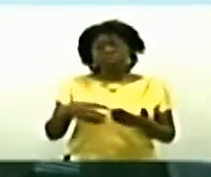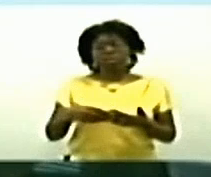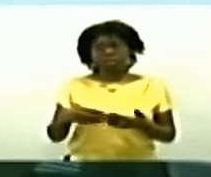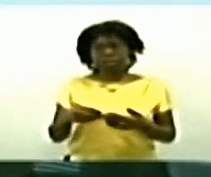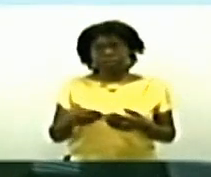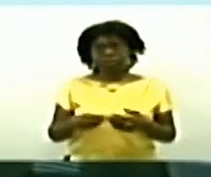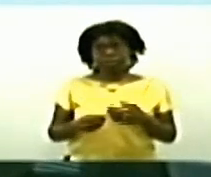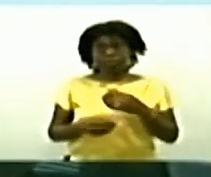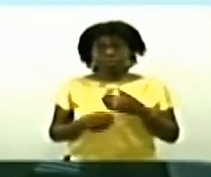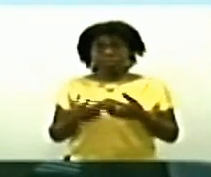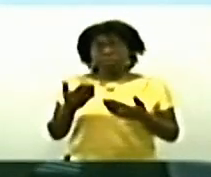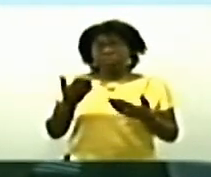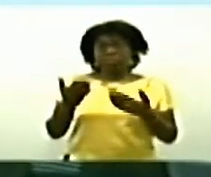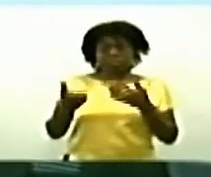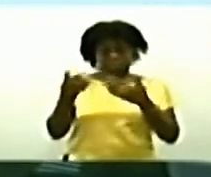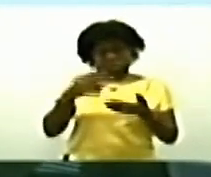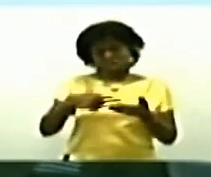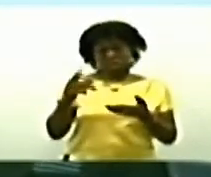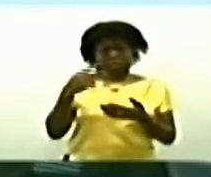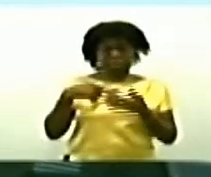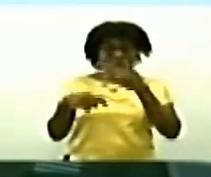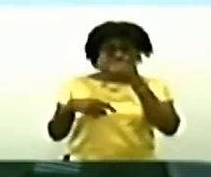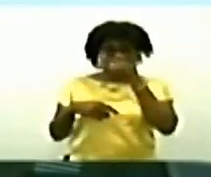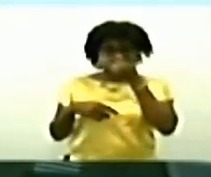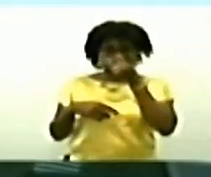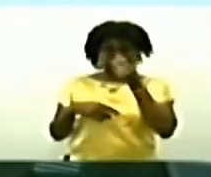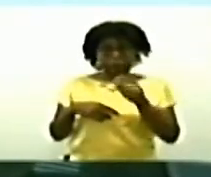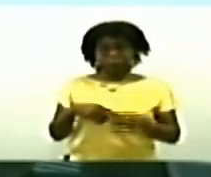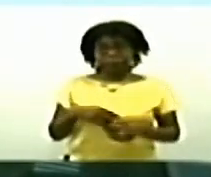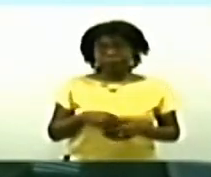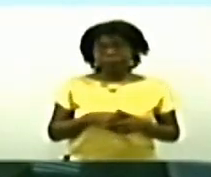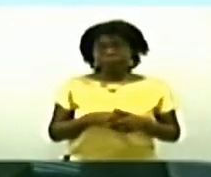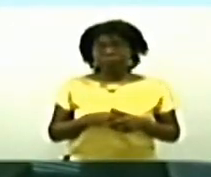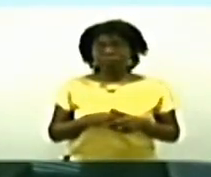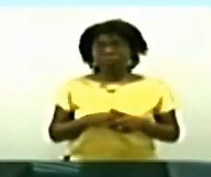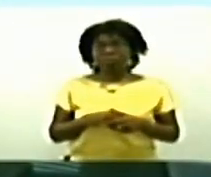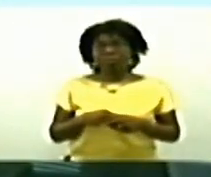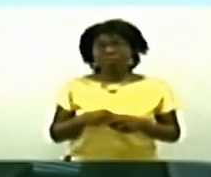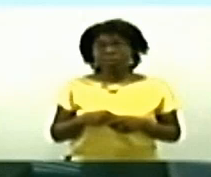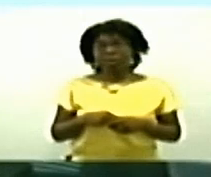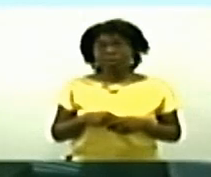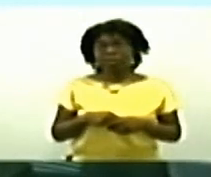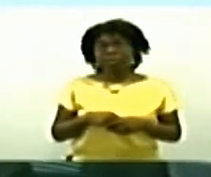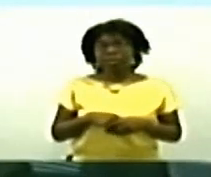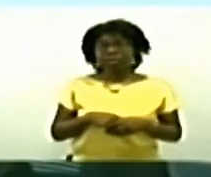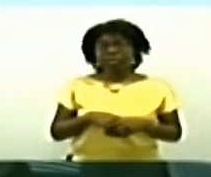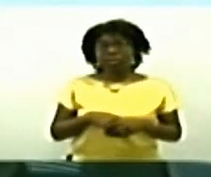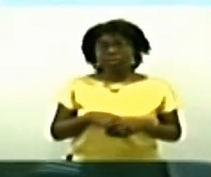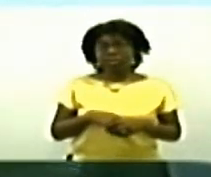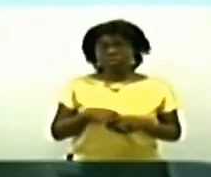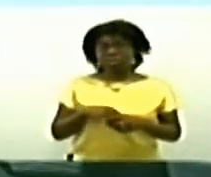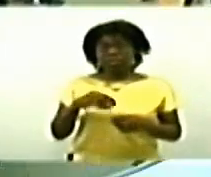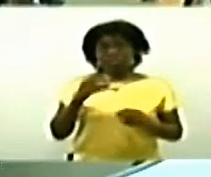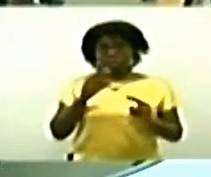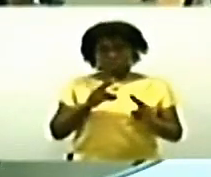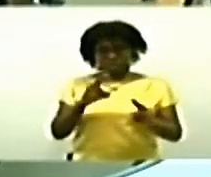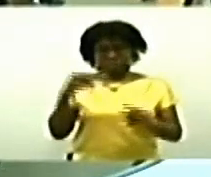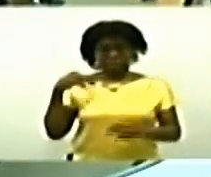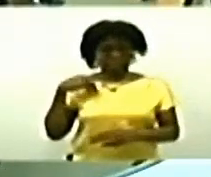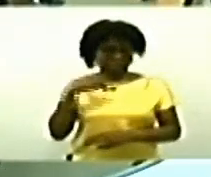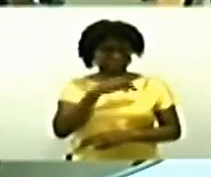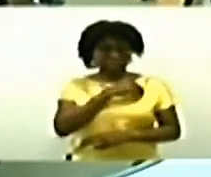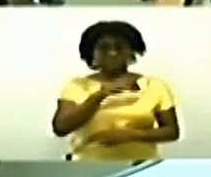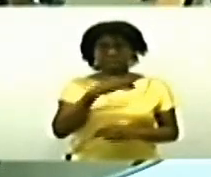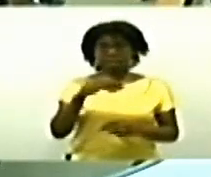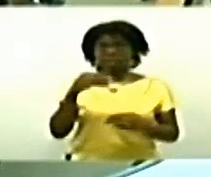I stand corrected. But that is what is guarded for that. Honorable members, the question proposed is that the bill be